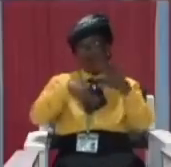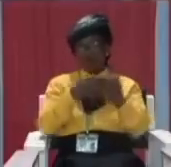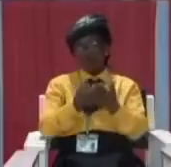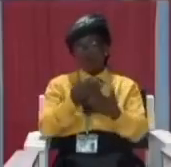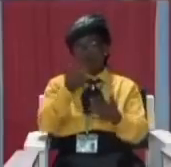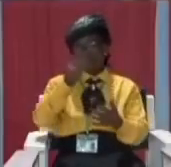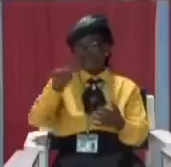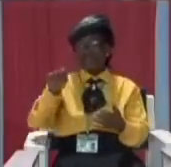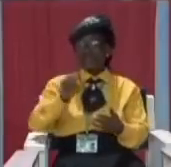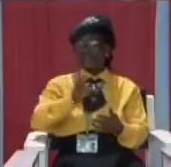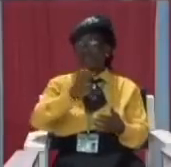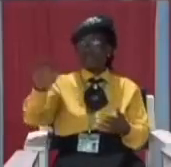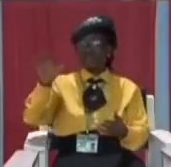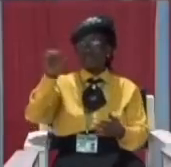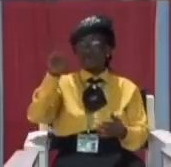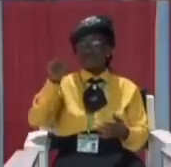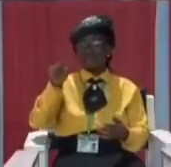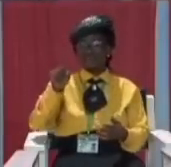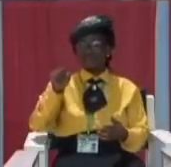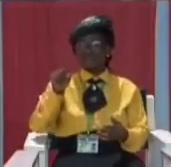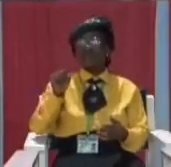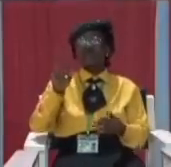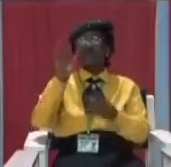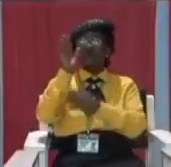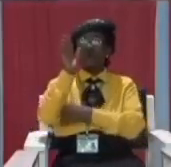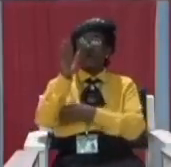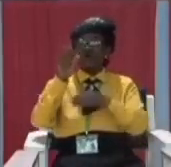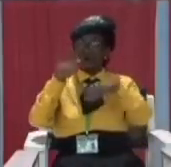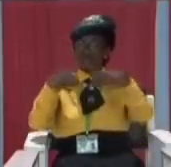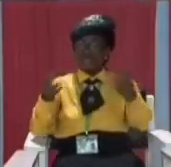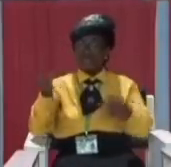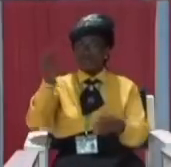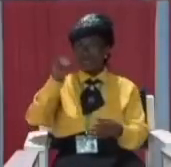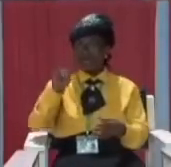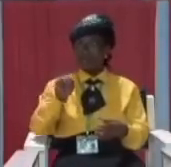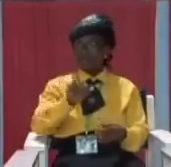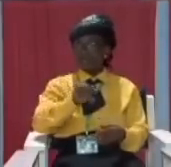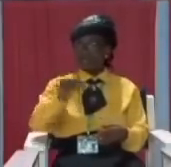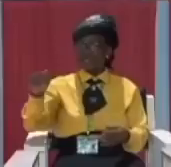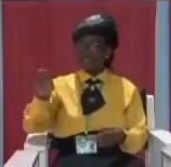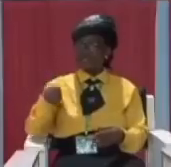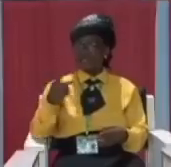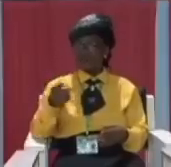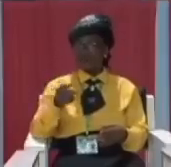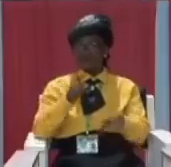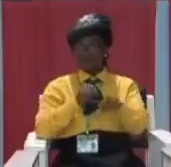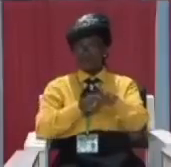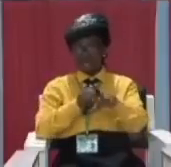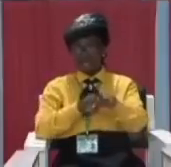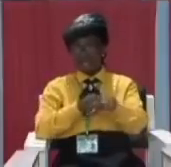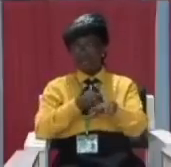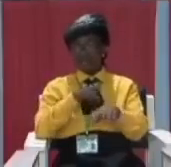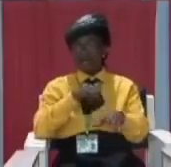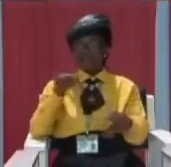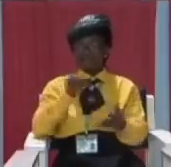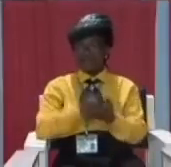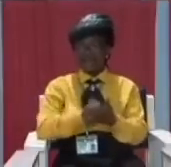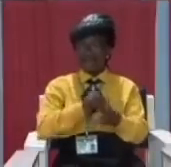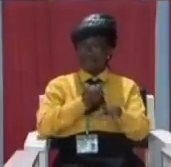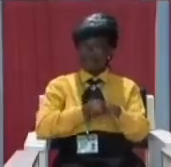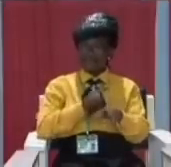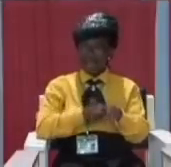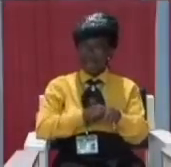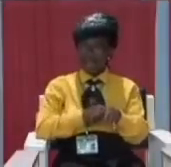And God gave him a second wind. And from that moment onward, Joshua